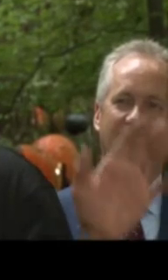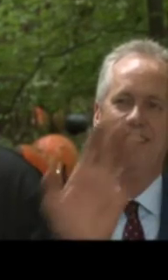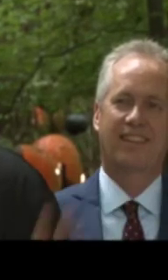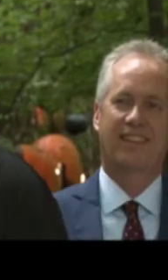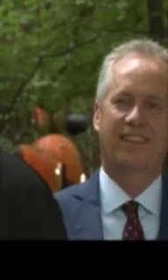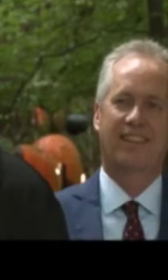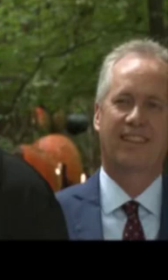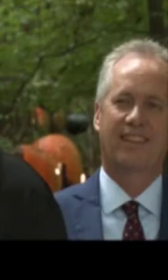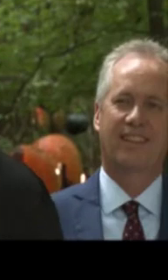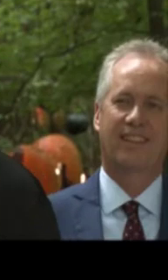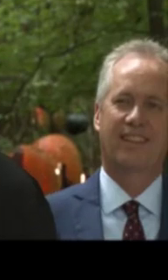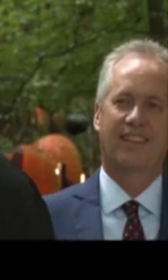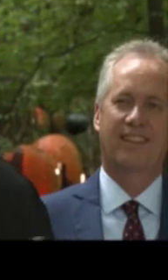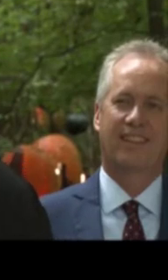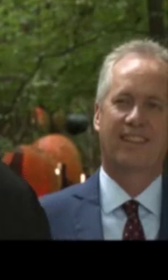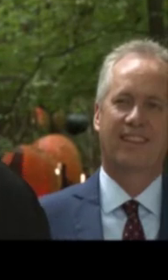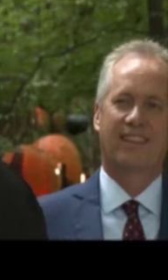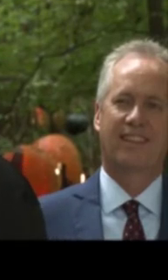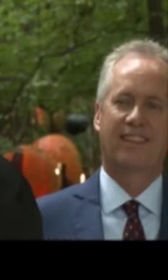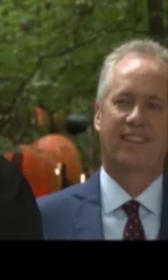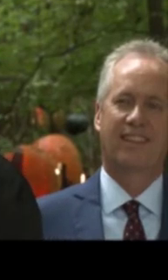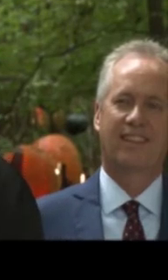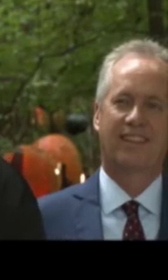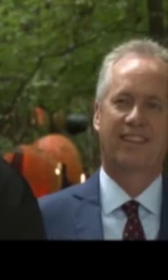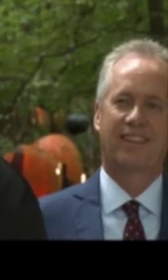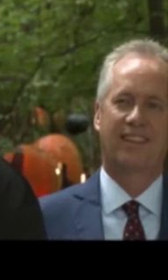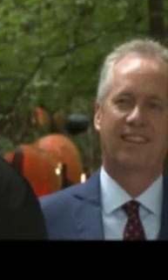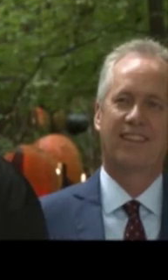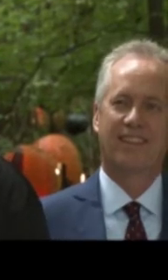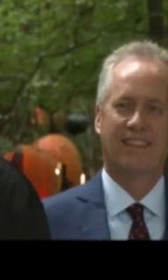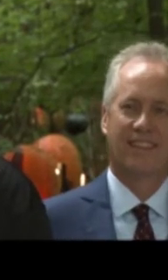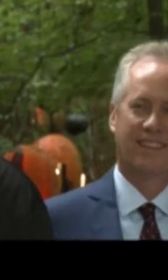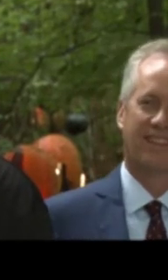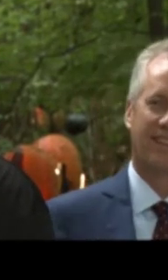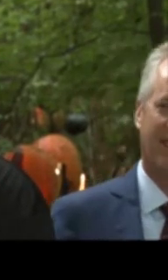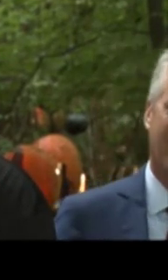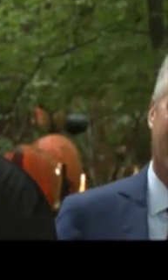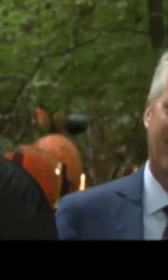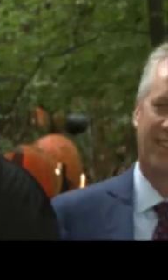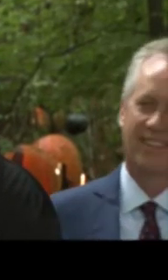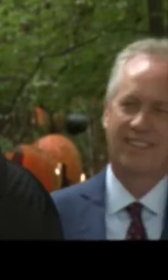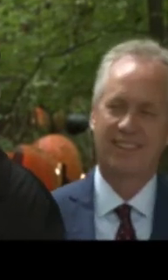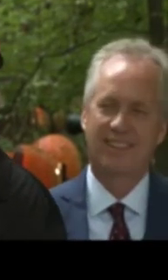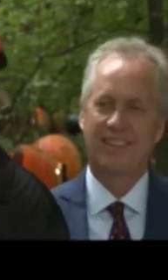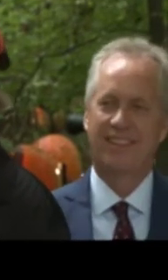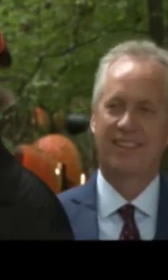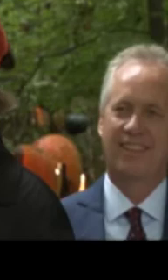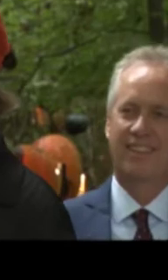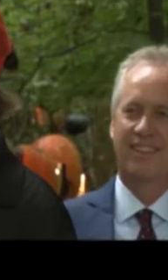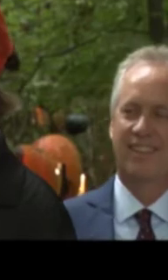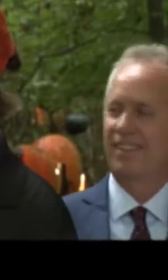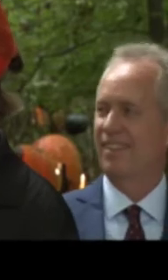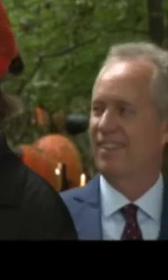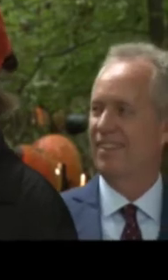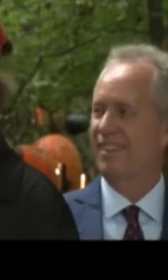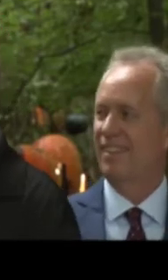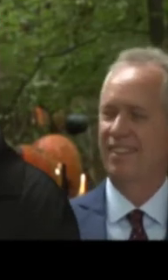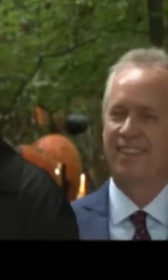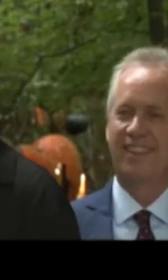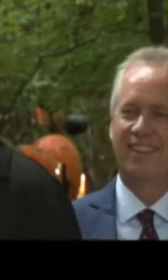Got a lot of journeys. Well, this one is going to be the alphabet. You know, it's we got to keep it pretty simple for